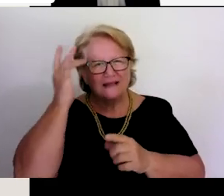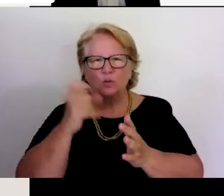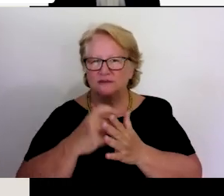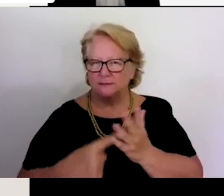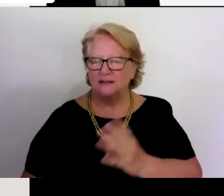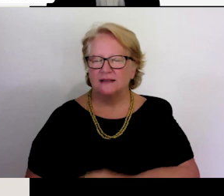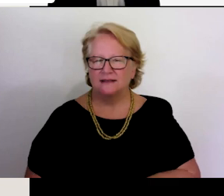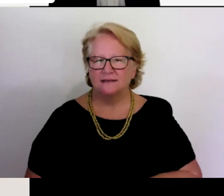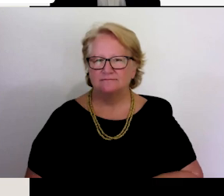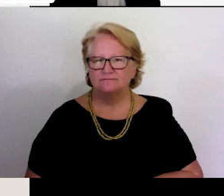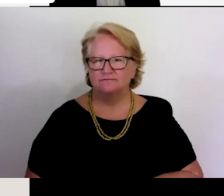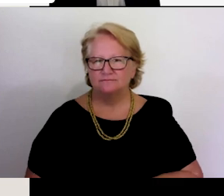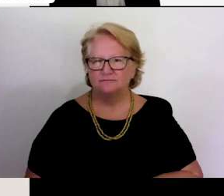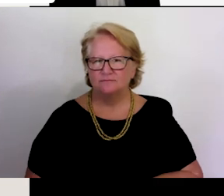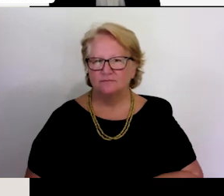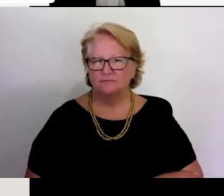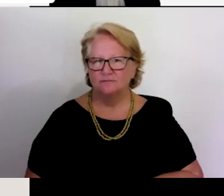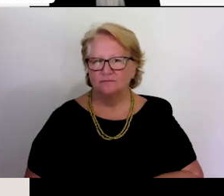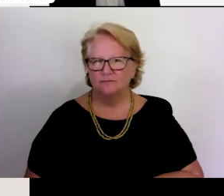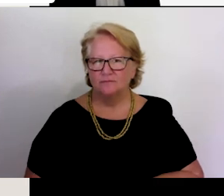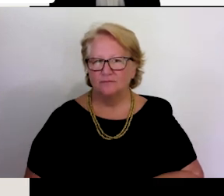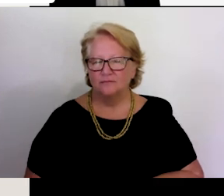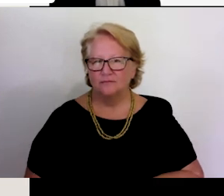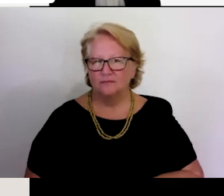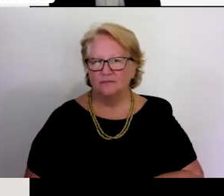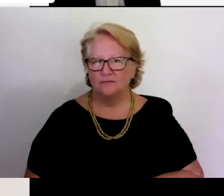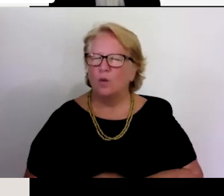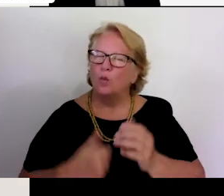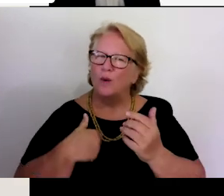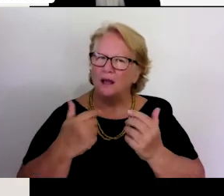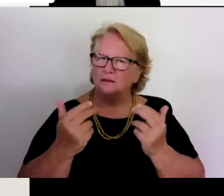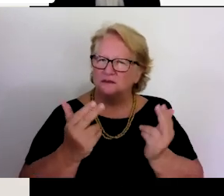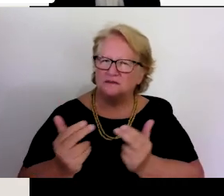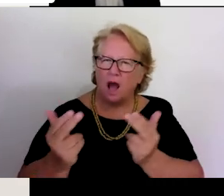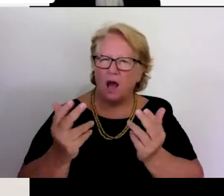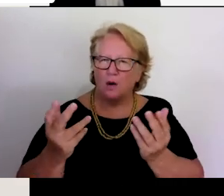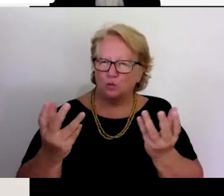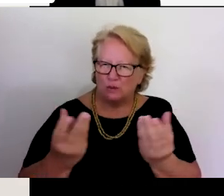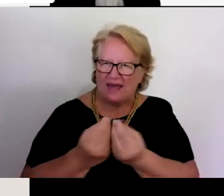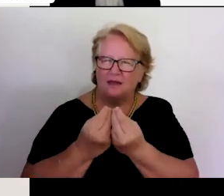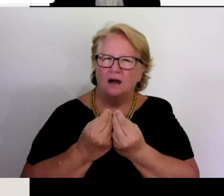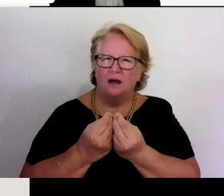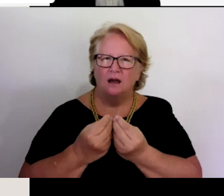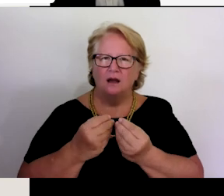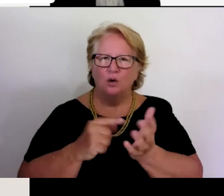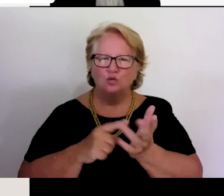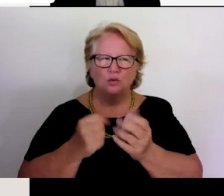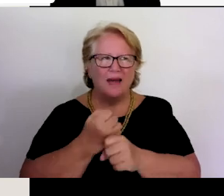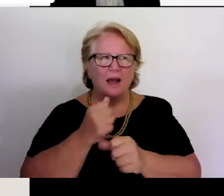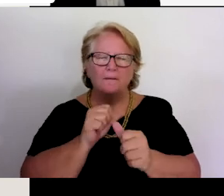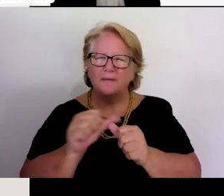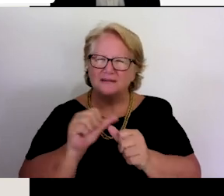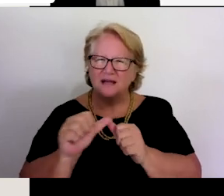We're co-designing aspects of a better system, and we're really excited to share that work.